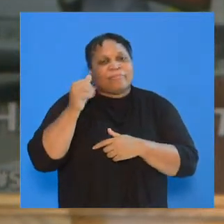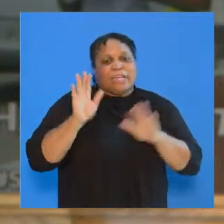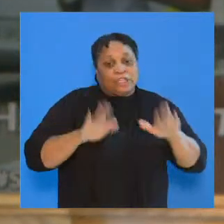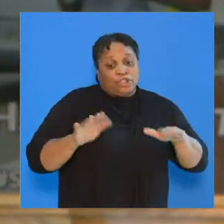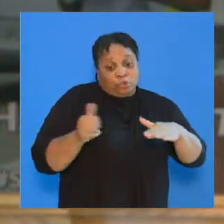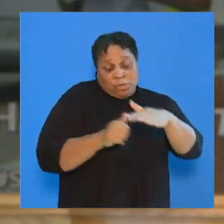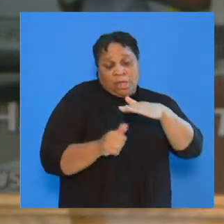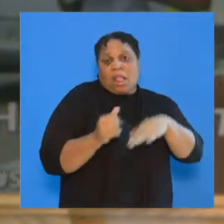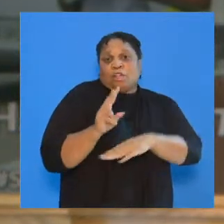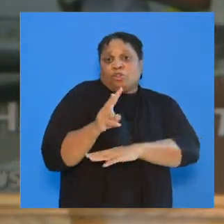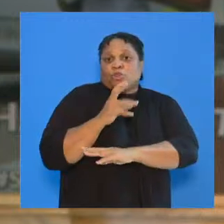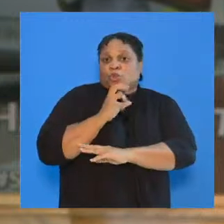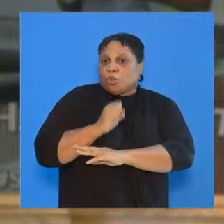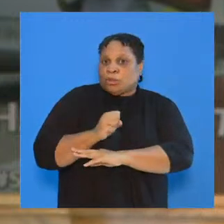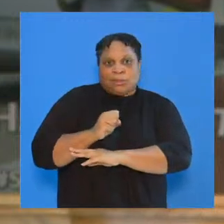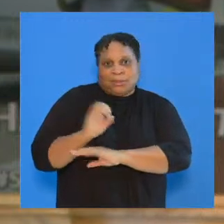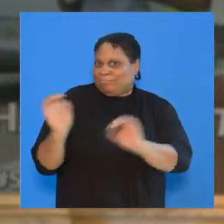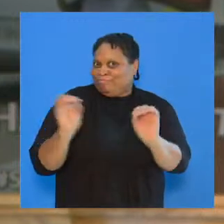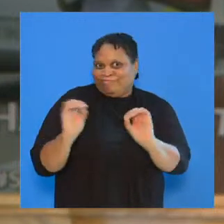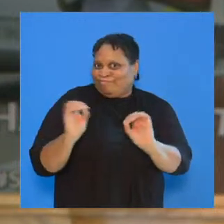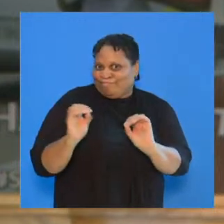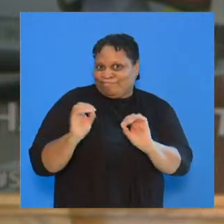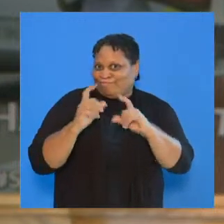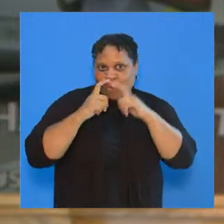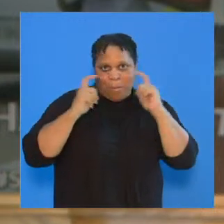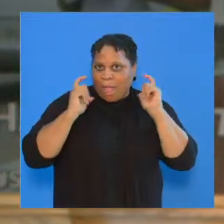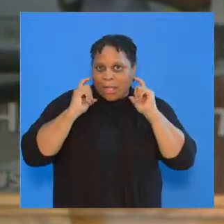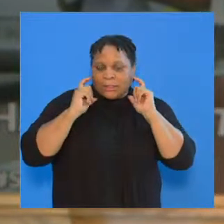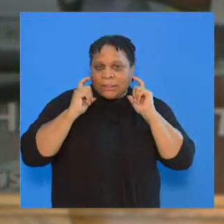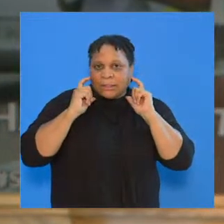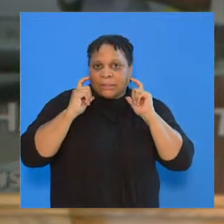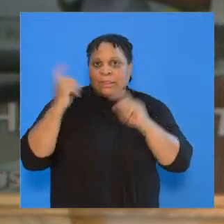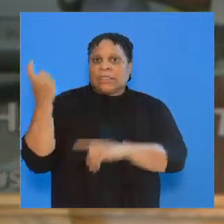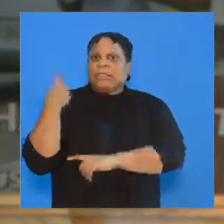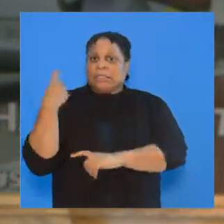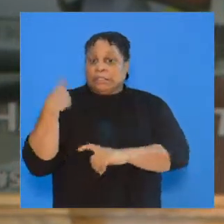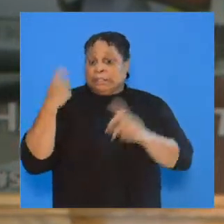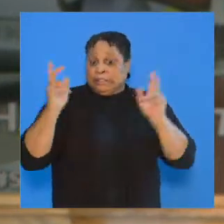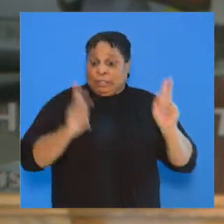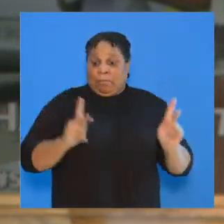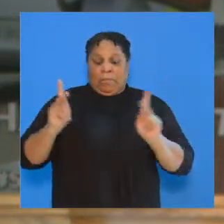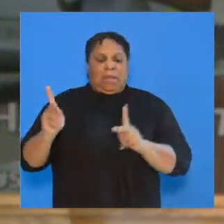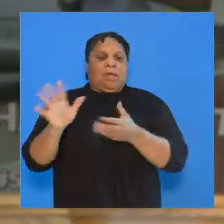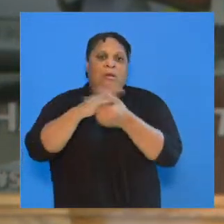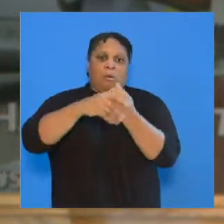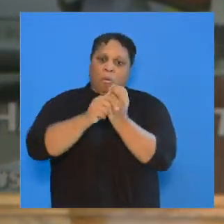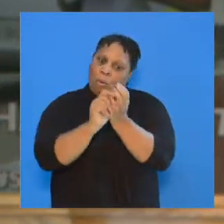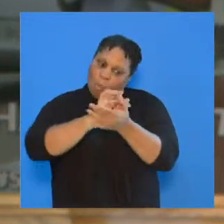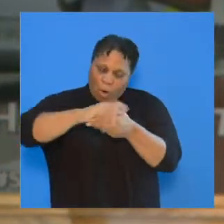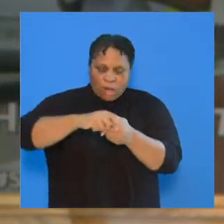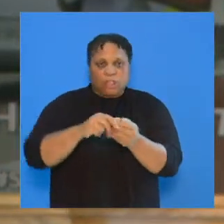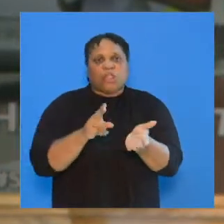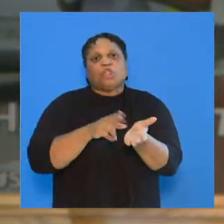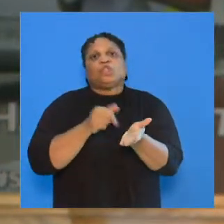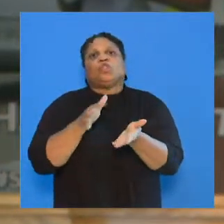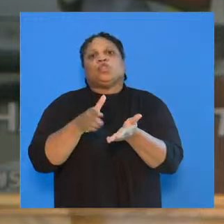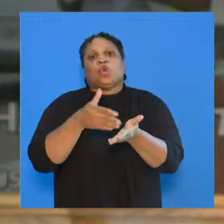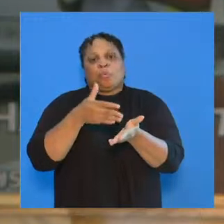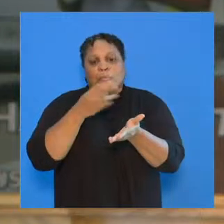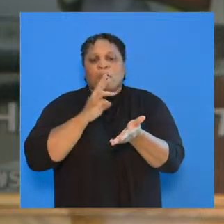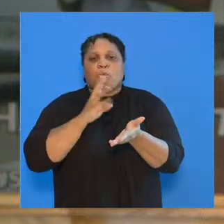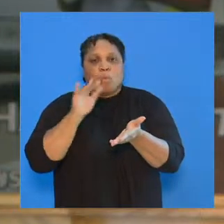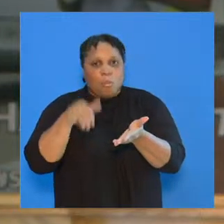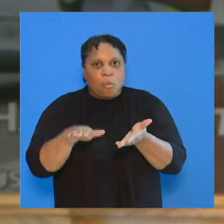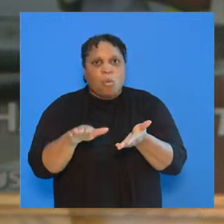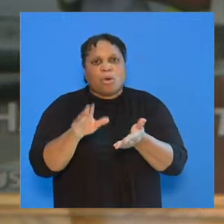age of 2 must not wear masks at all. Gym patrons must always wash their hand with soap and water for at least 20 seconds